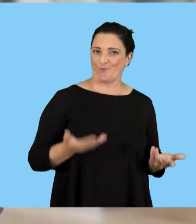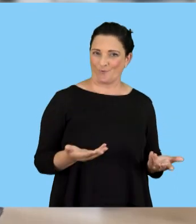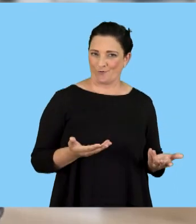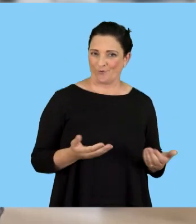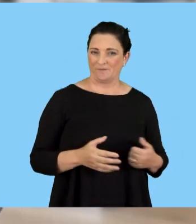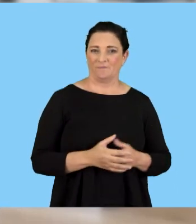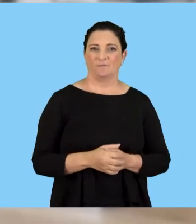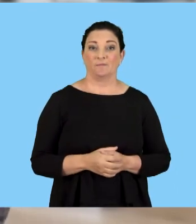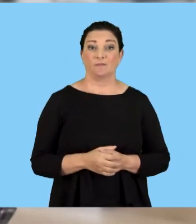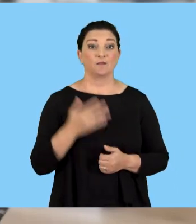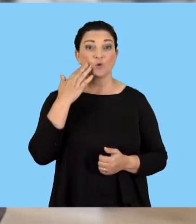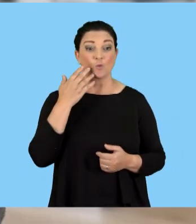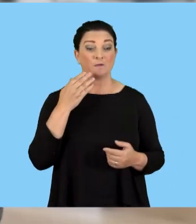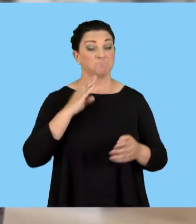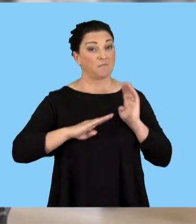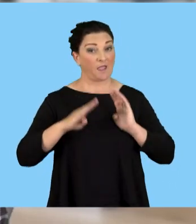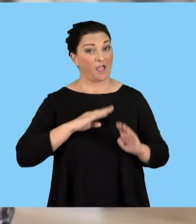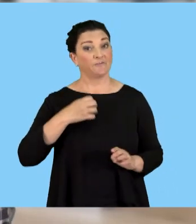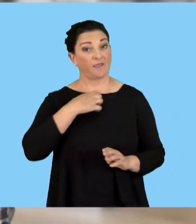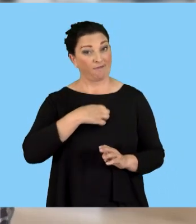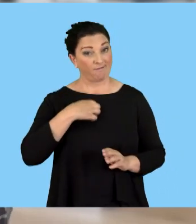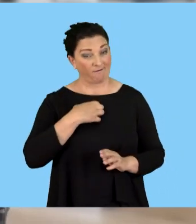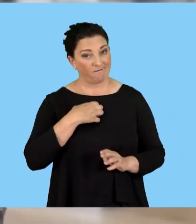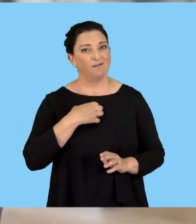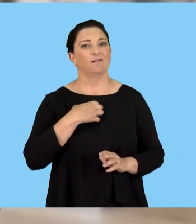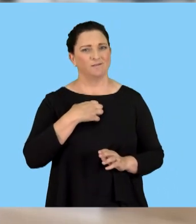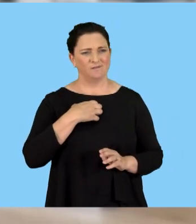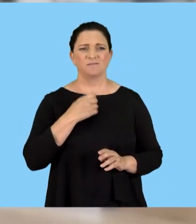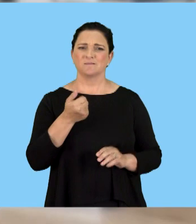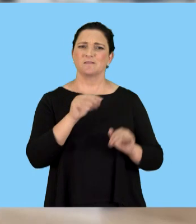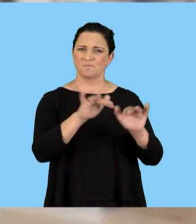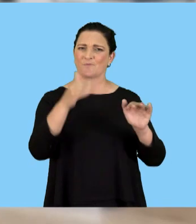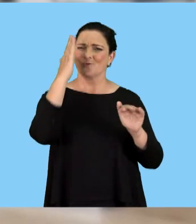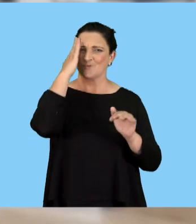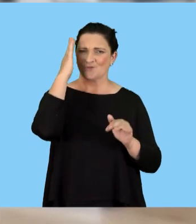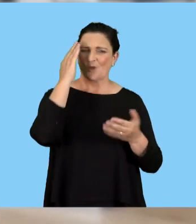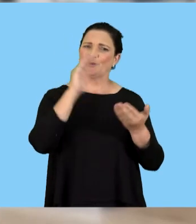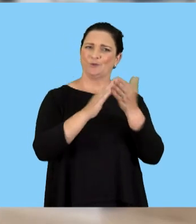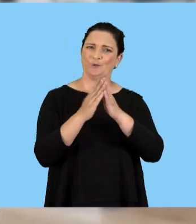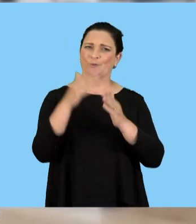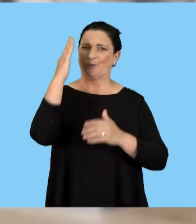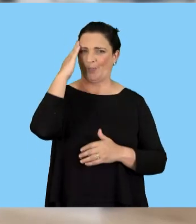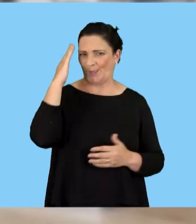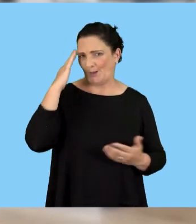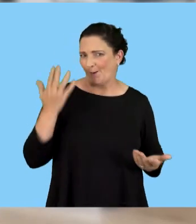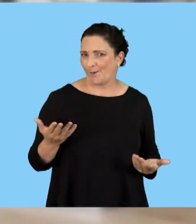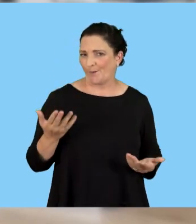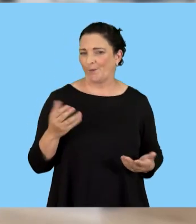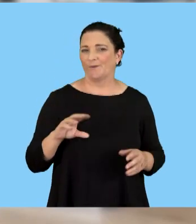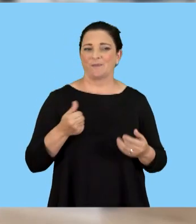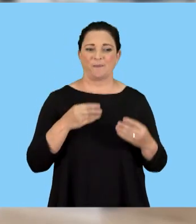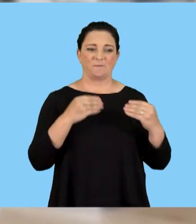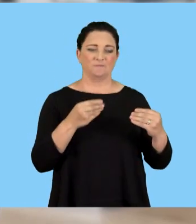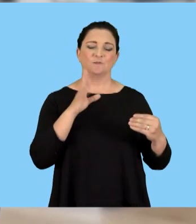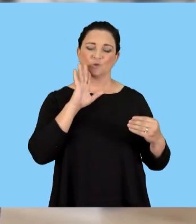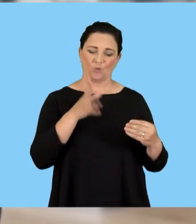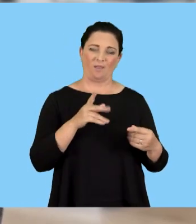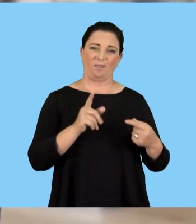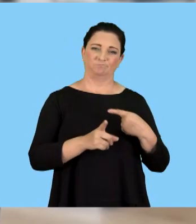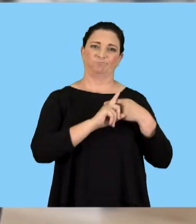the business would be having a positive image, because as they contribute towards the community and come up with these